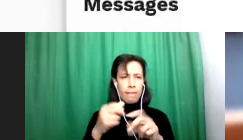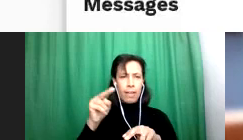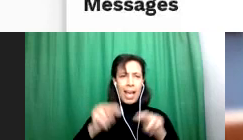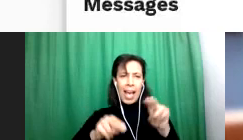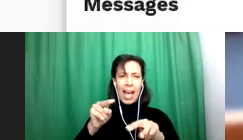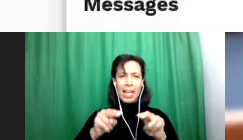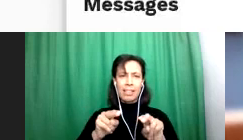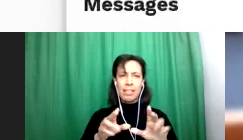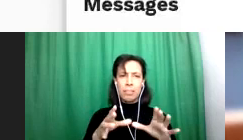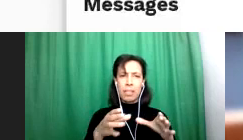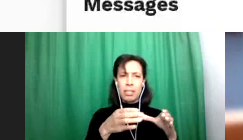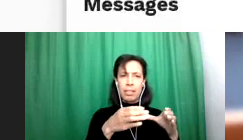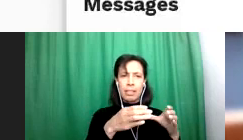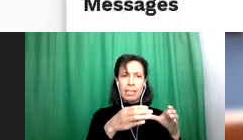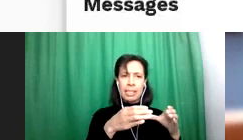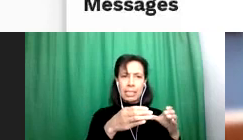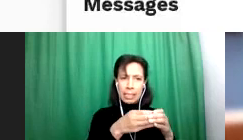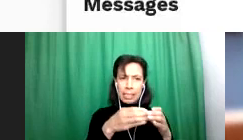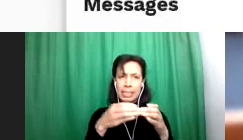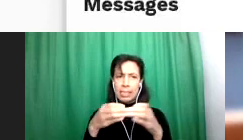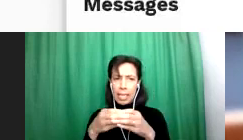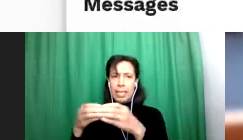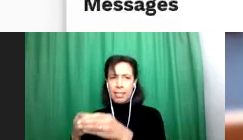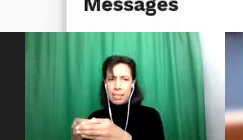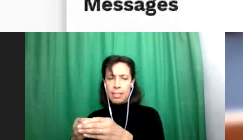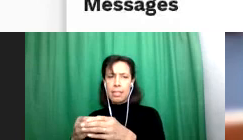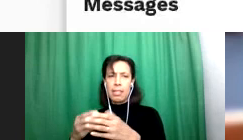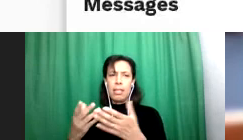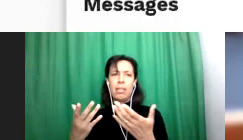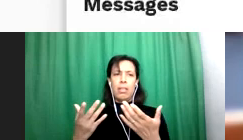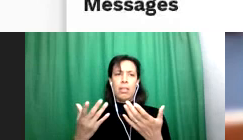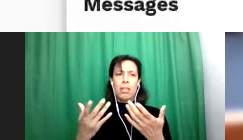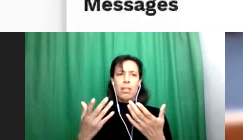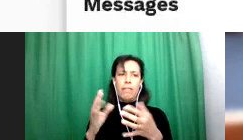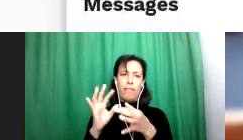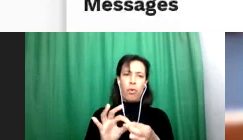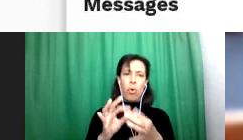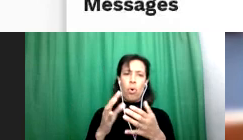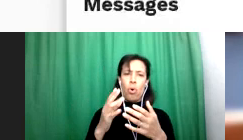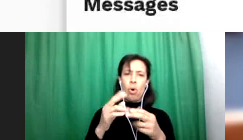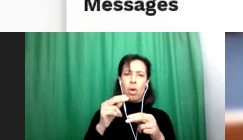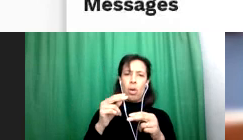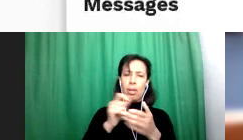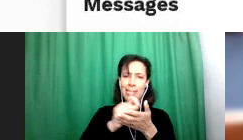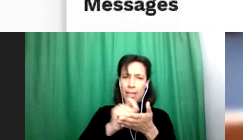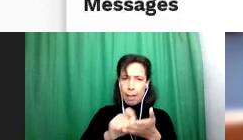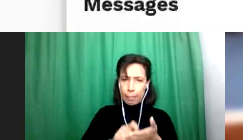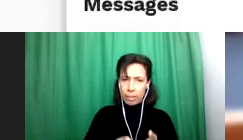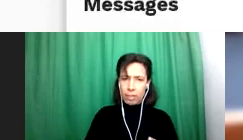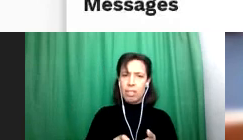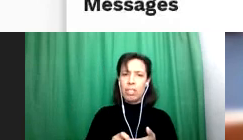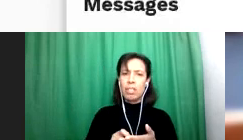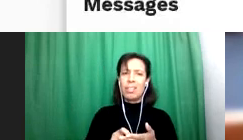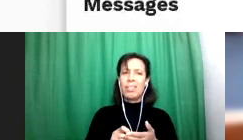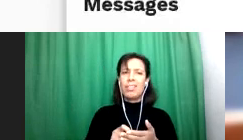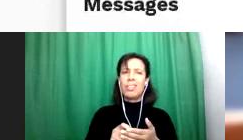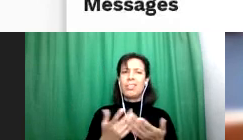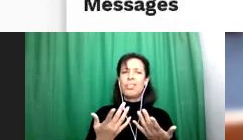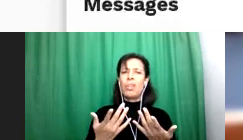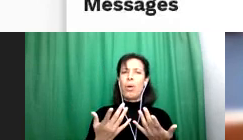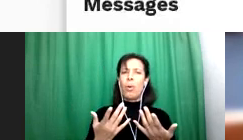for assignment. So the challenge for us this year is that coronavirus and social